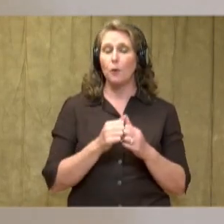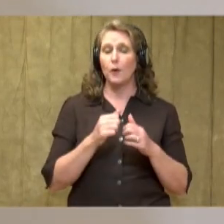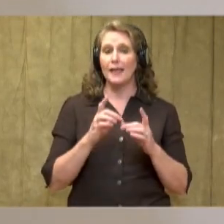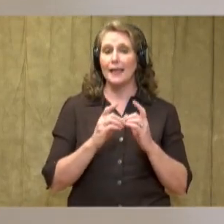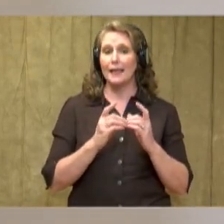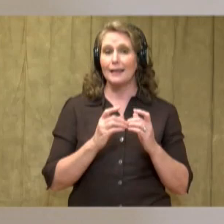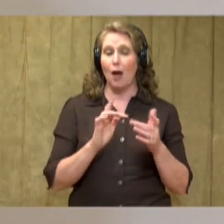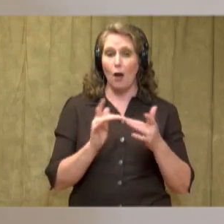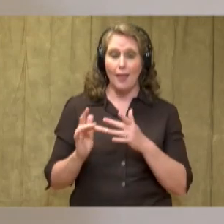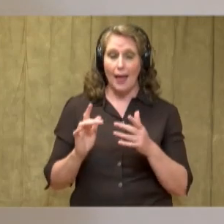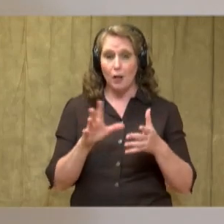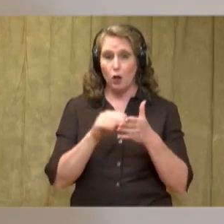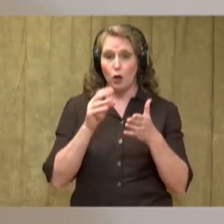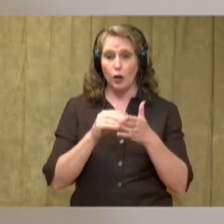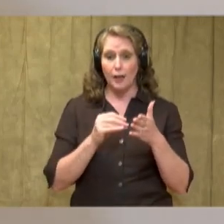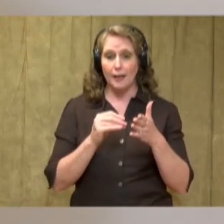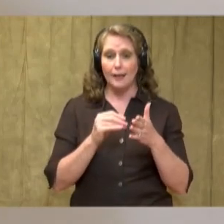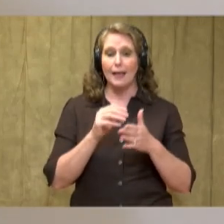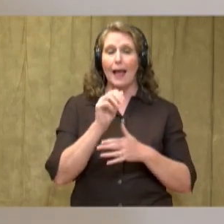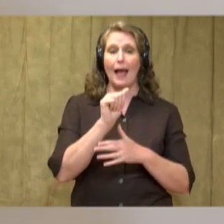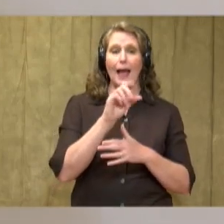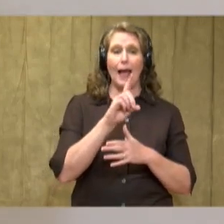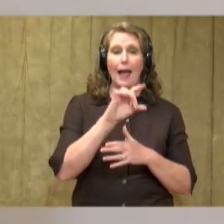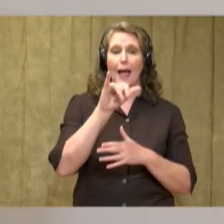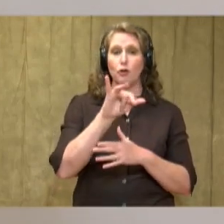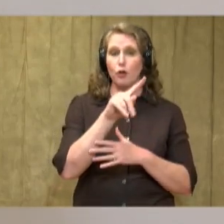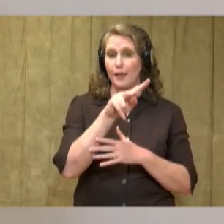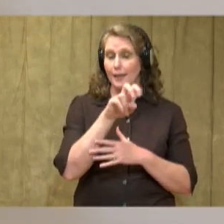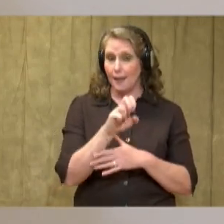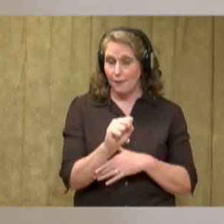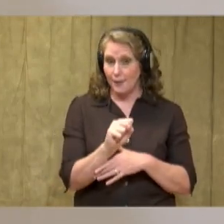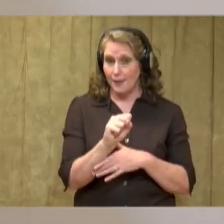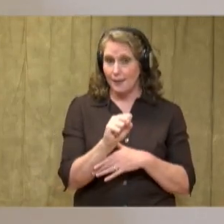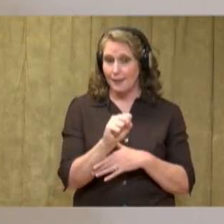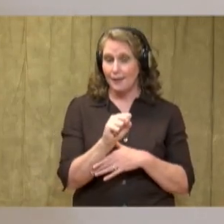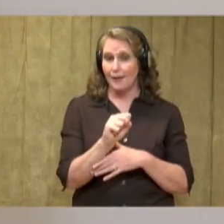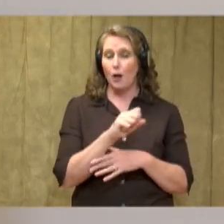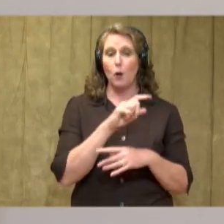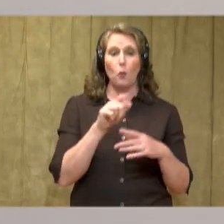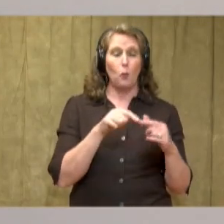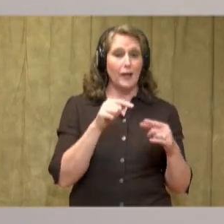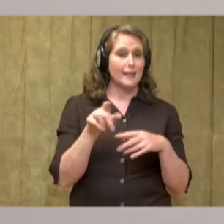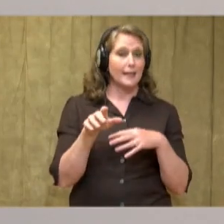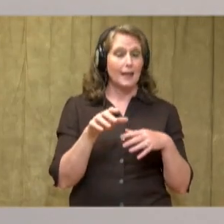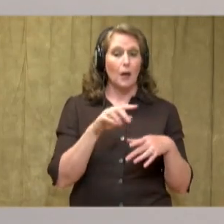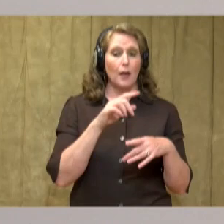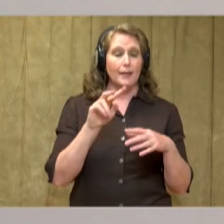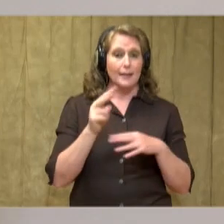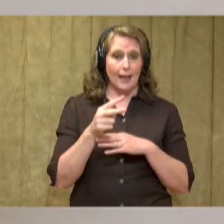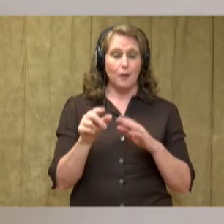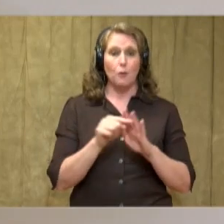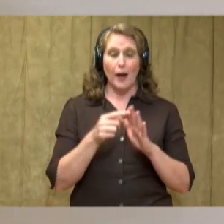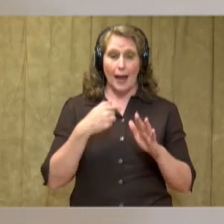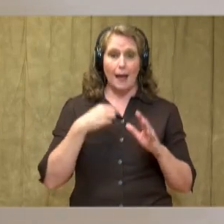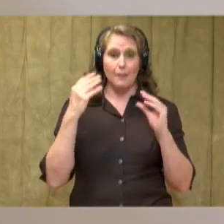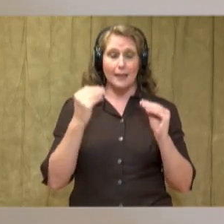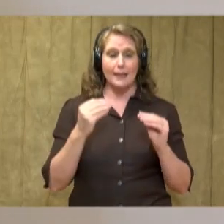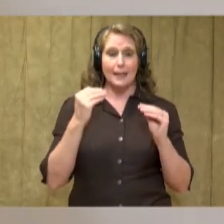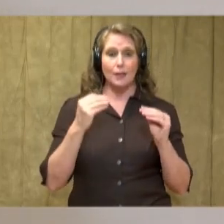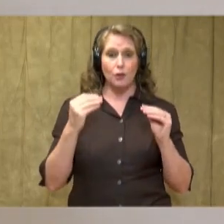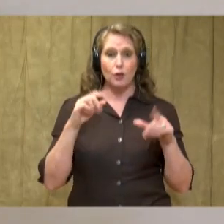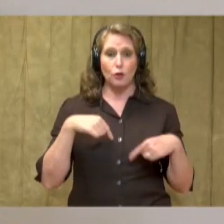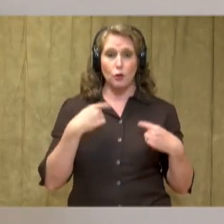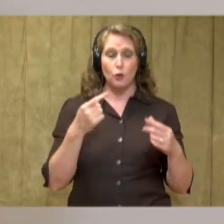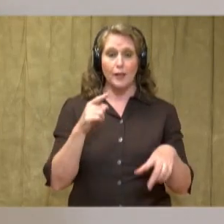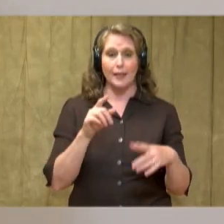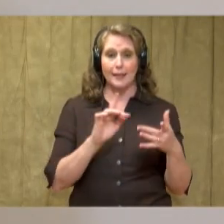learning, is adjectives. Okay, I know that was a big 2nd grade skill that that Miss Nolan has been teaching on her during all